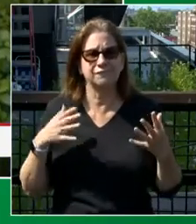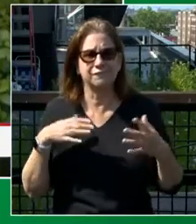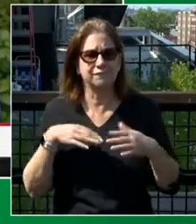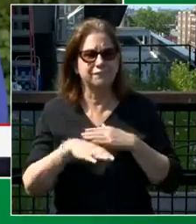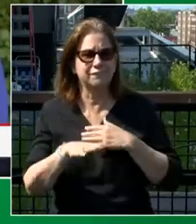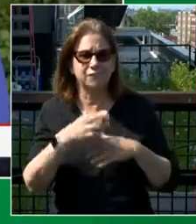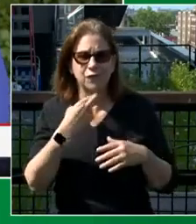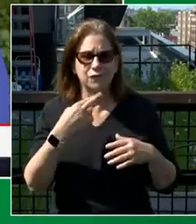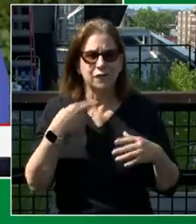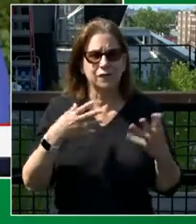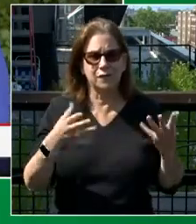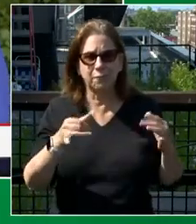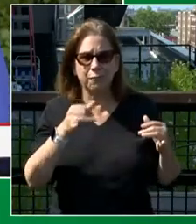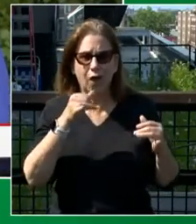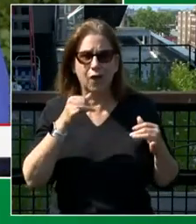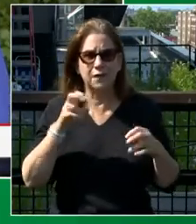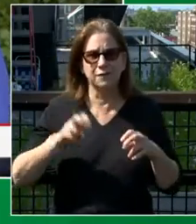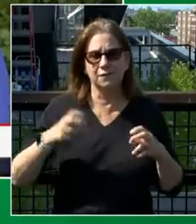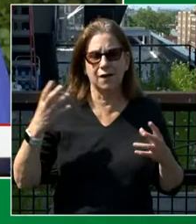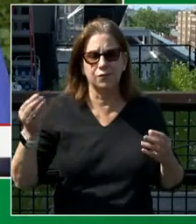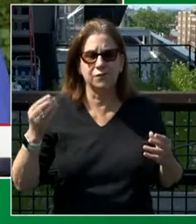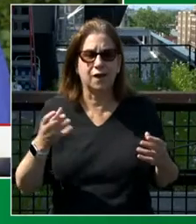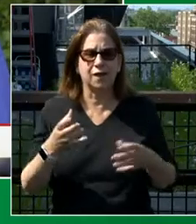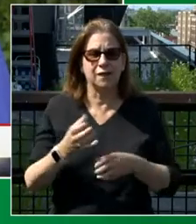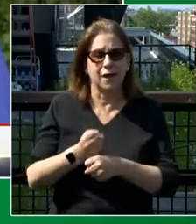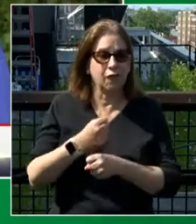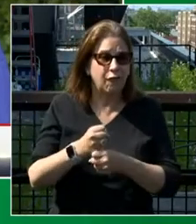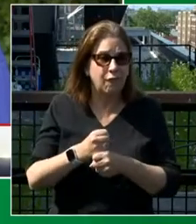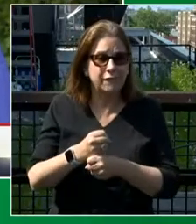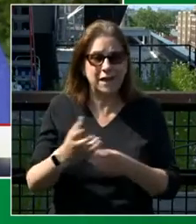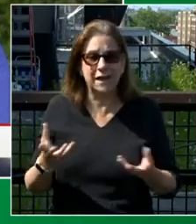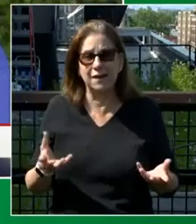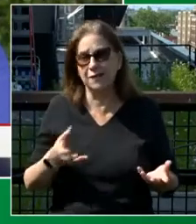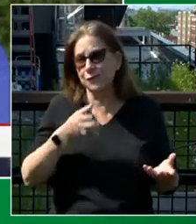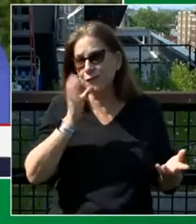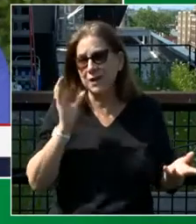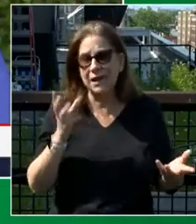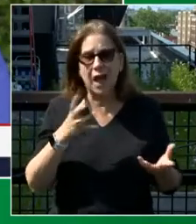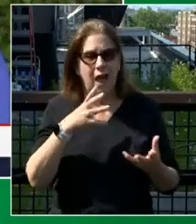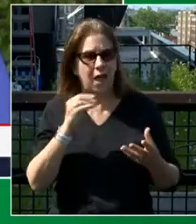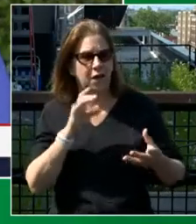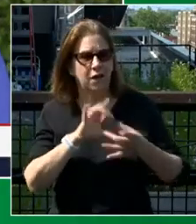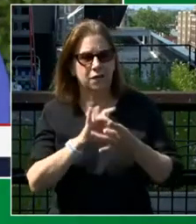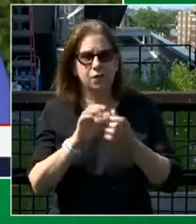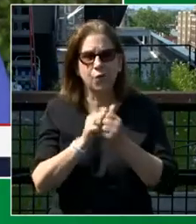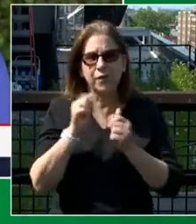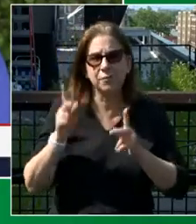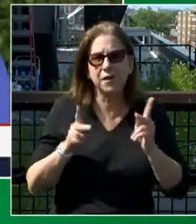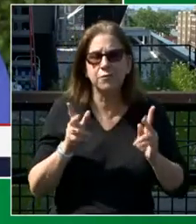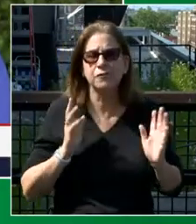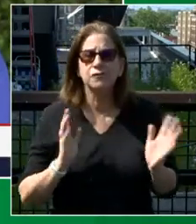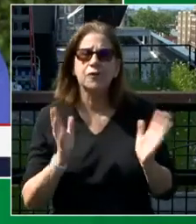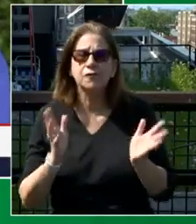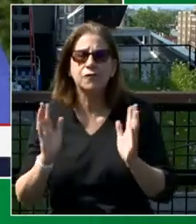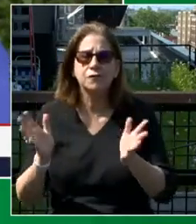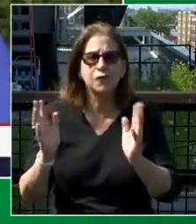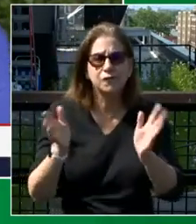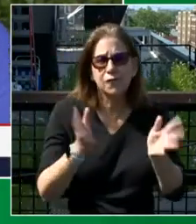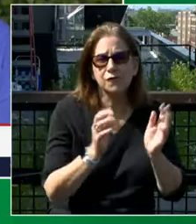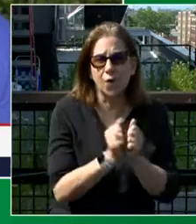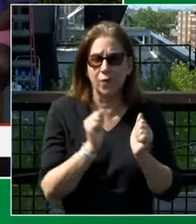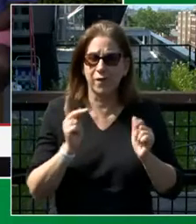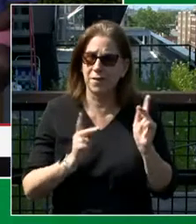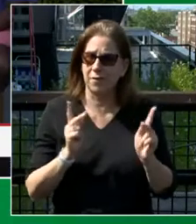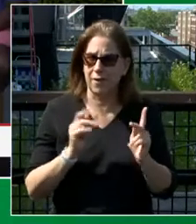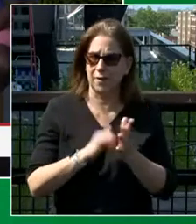people sitting in coffee shops, a lot of ways that people are connecting physically and spiritually with this return. Absolutely. And for those who